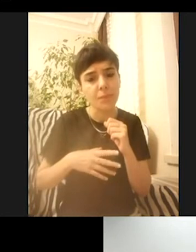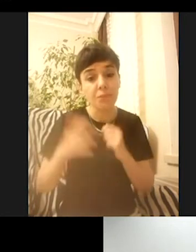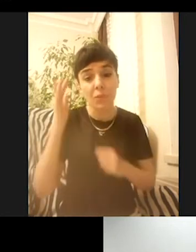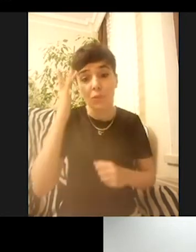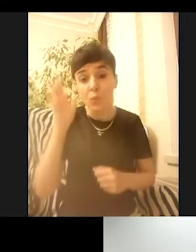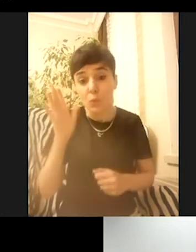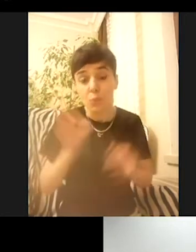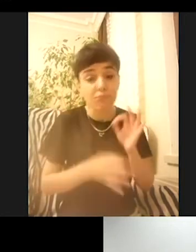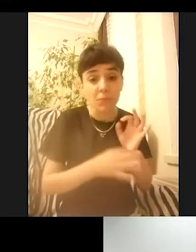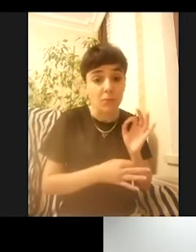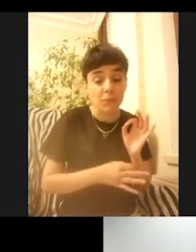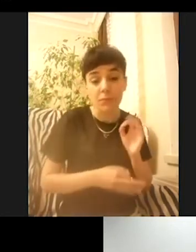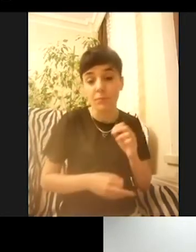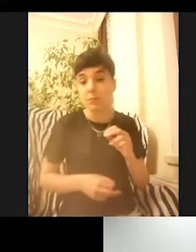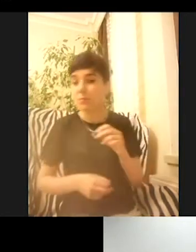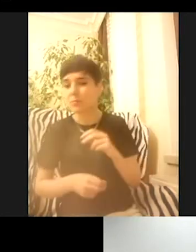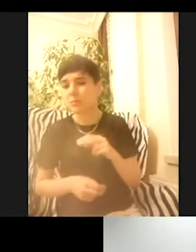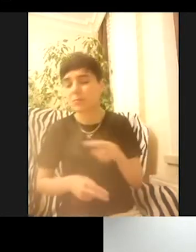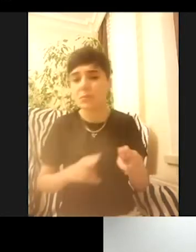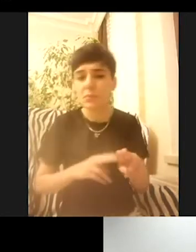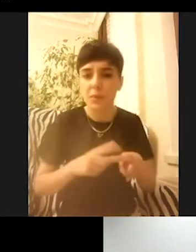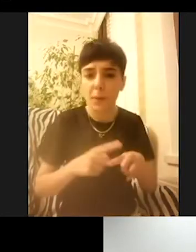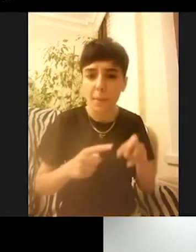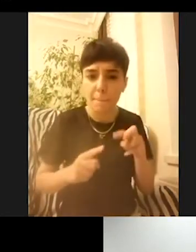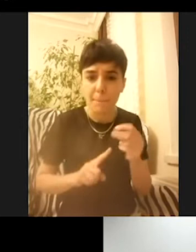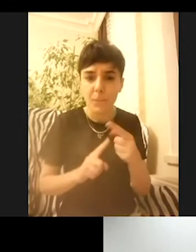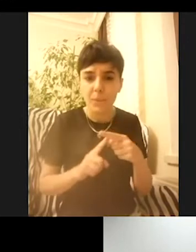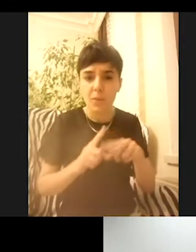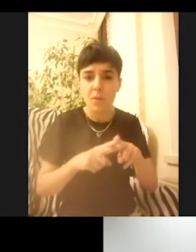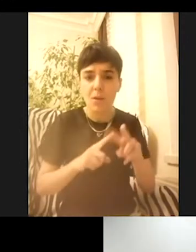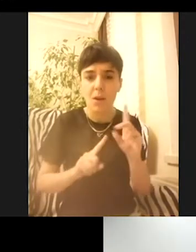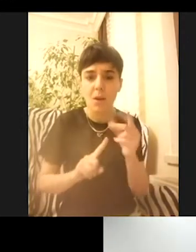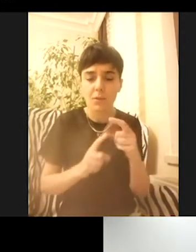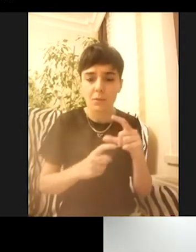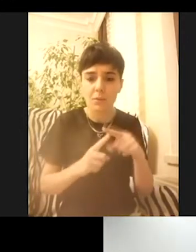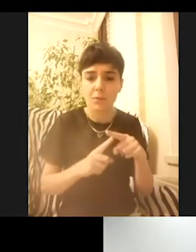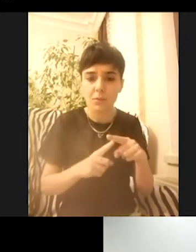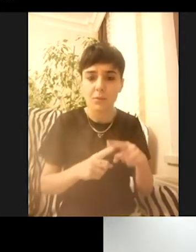anti-neoliberal are actually making excuse of accepting LGBTI politics as framed in the West.